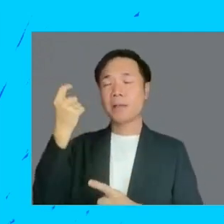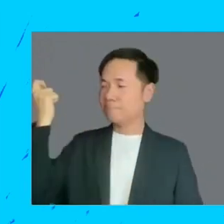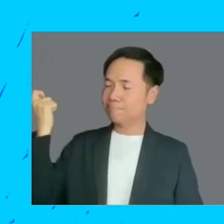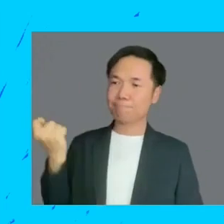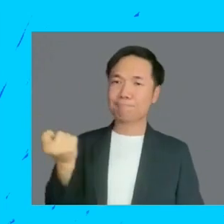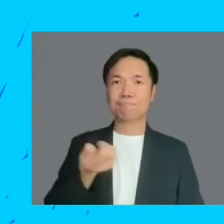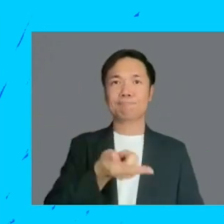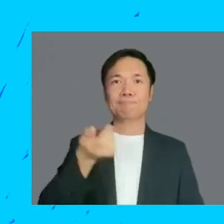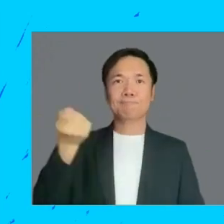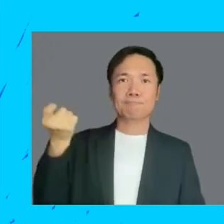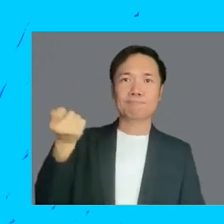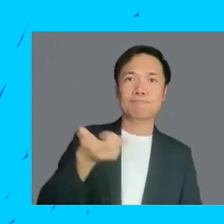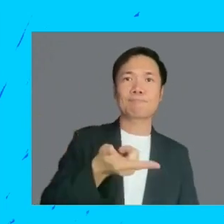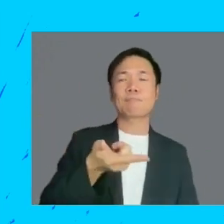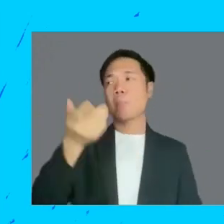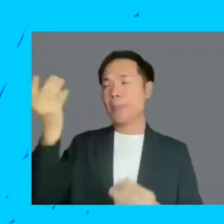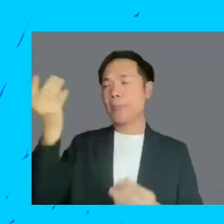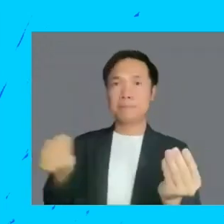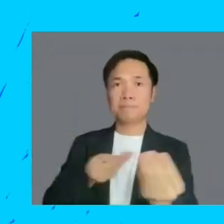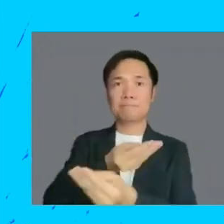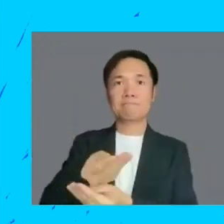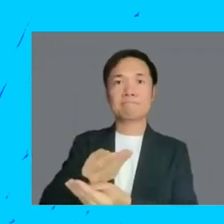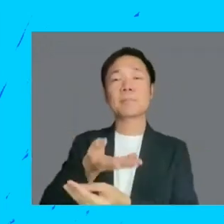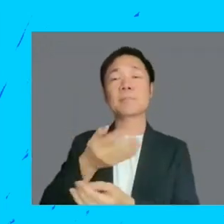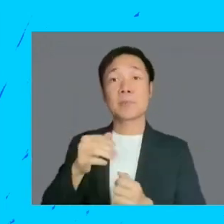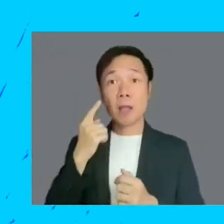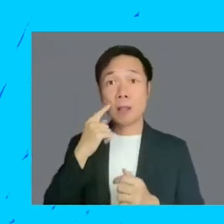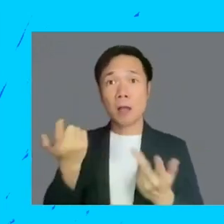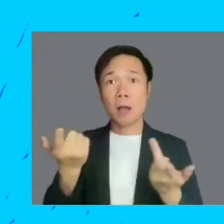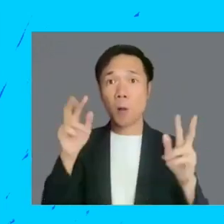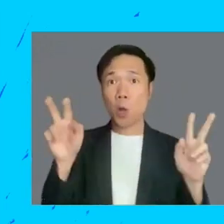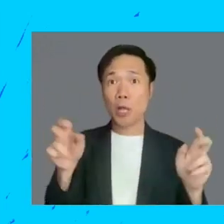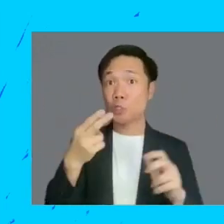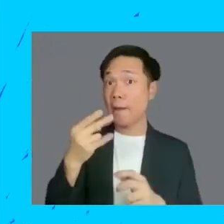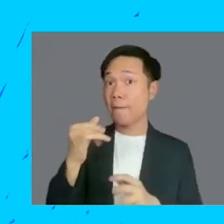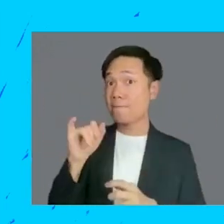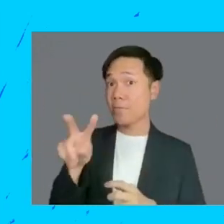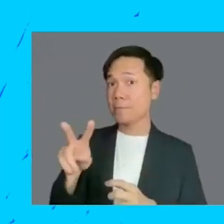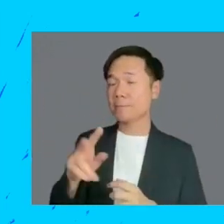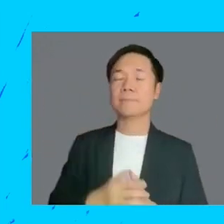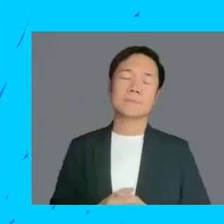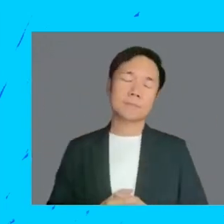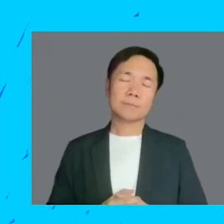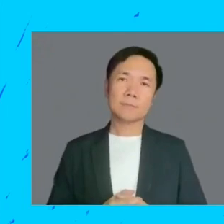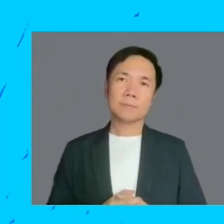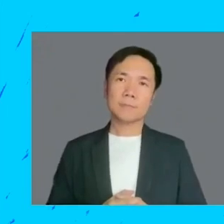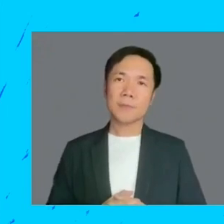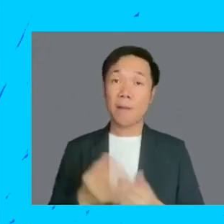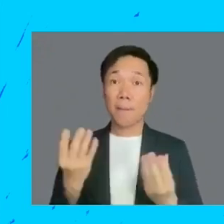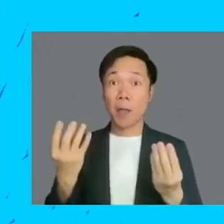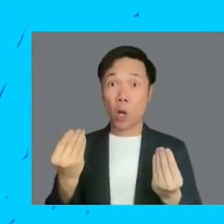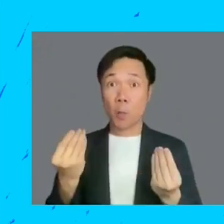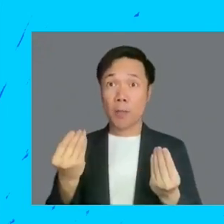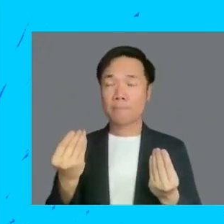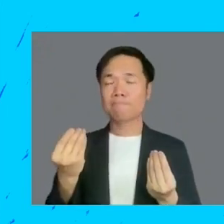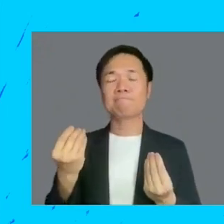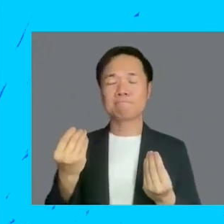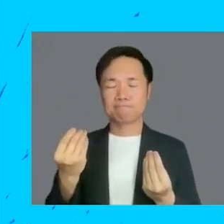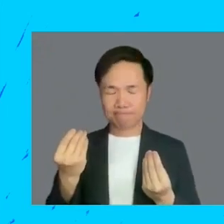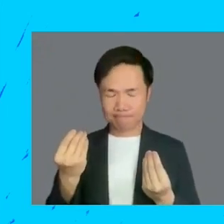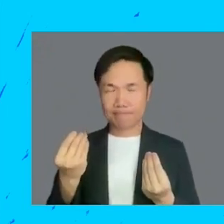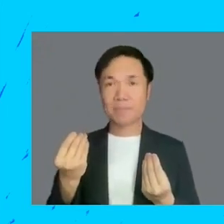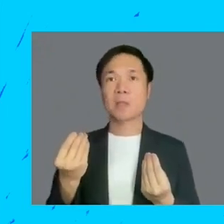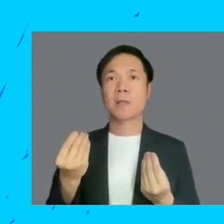A holistic approach to the HIV response recognizes that economic security and health are